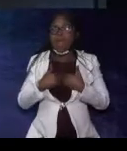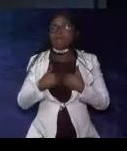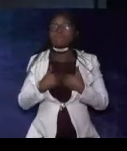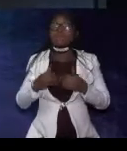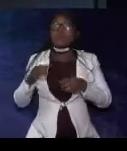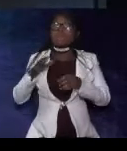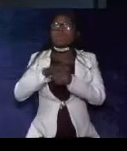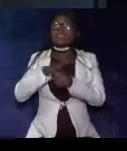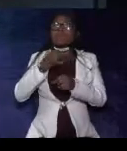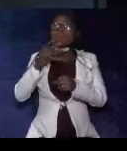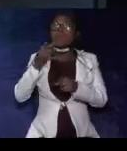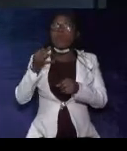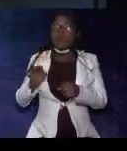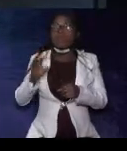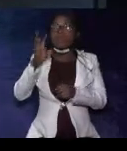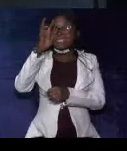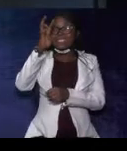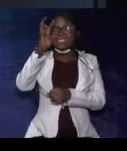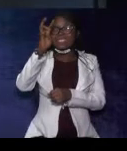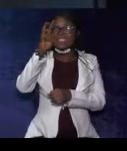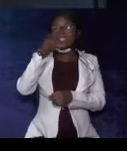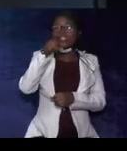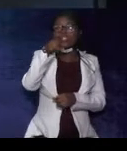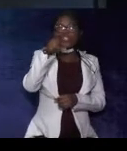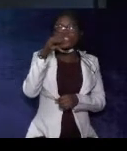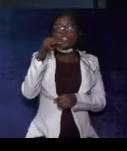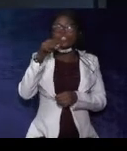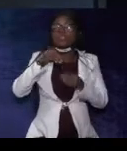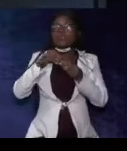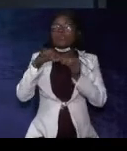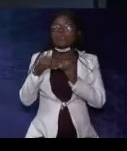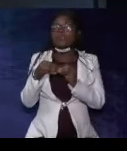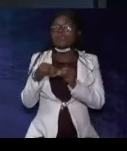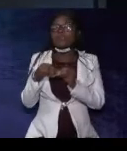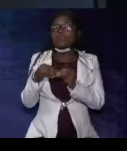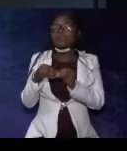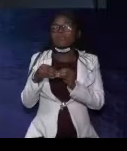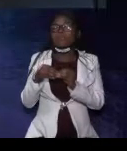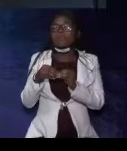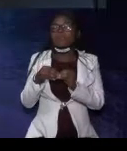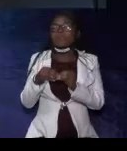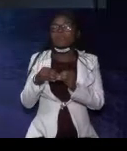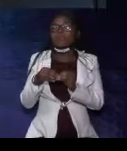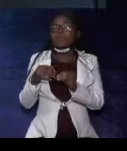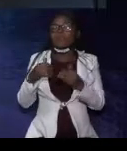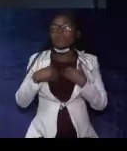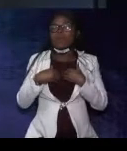maximum of 6 digits, and that is because you have you're